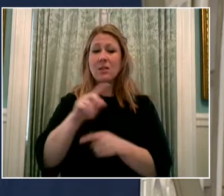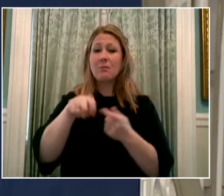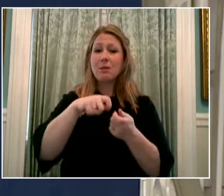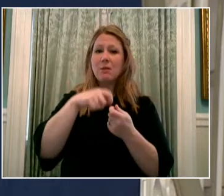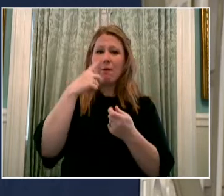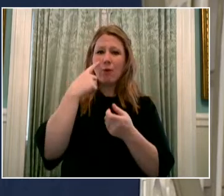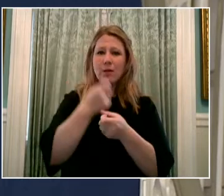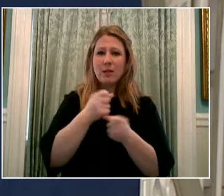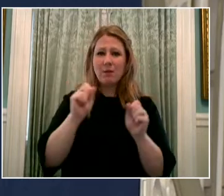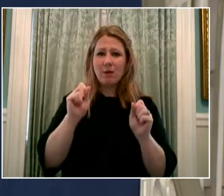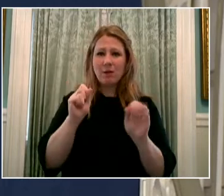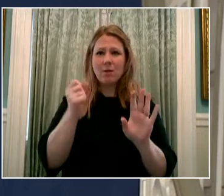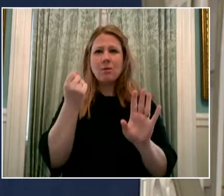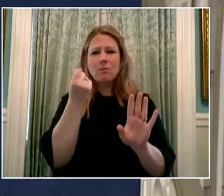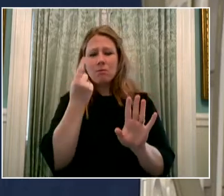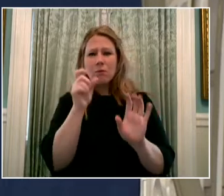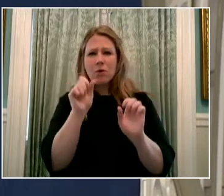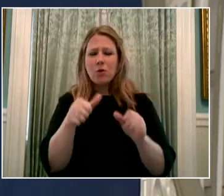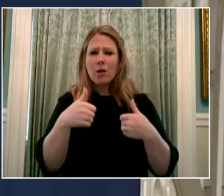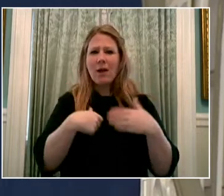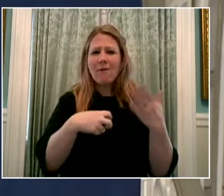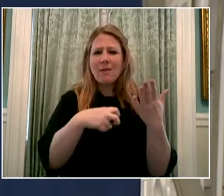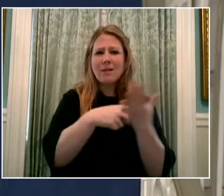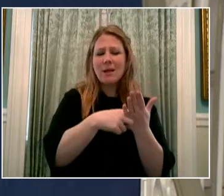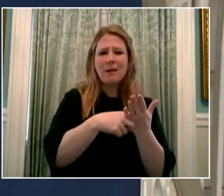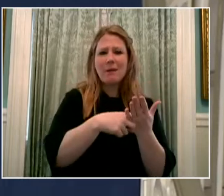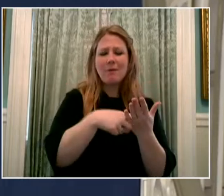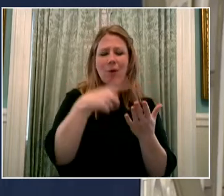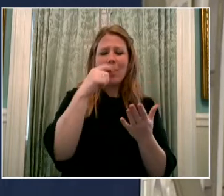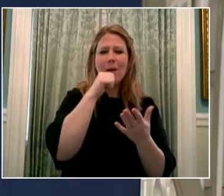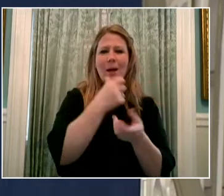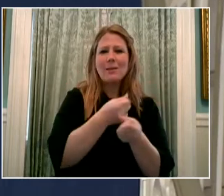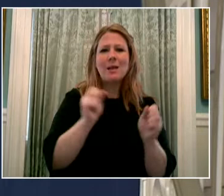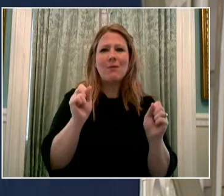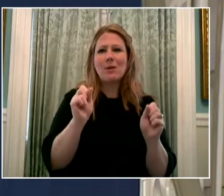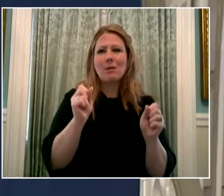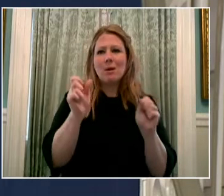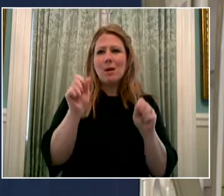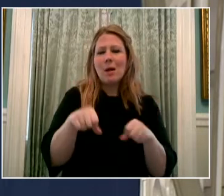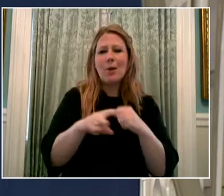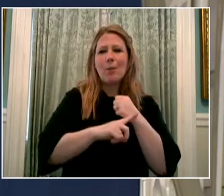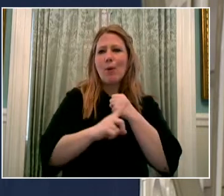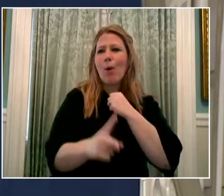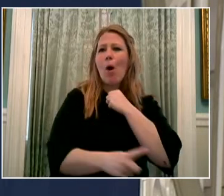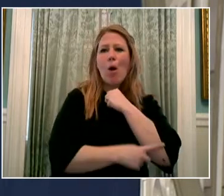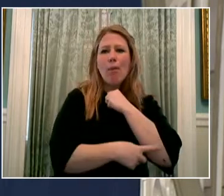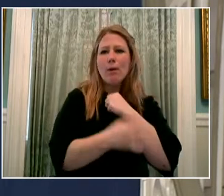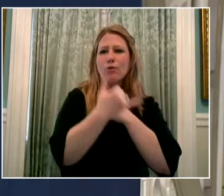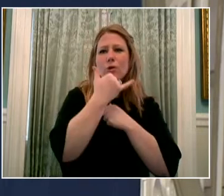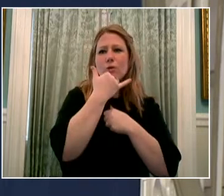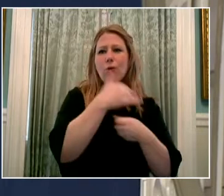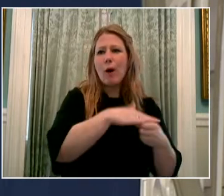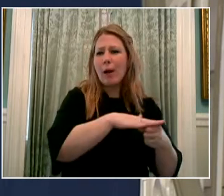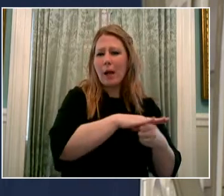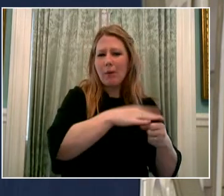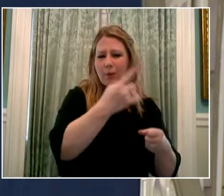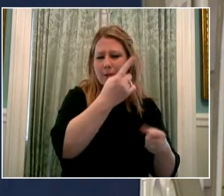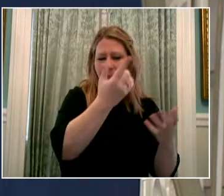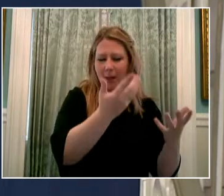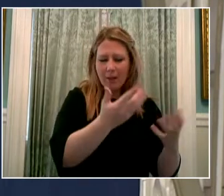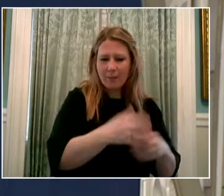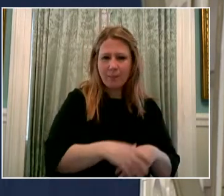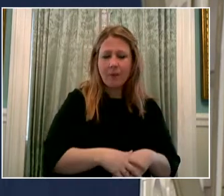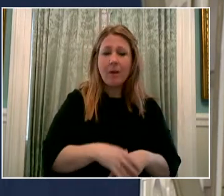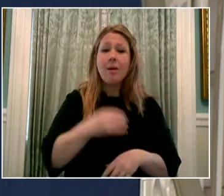safety violation. You have a violation that rubbish is placed in a terrible area. Violations that are safety